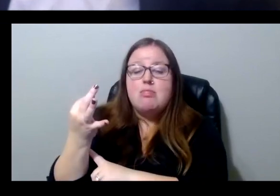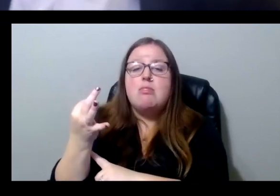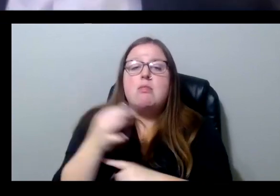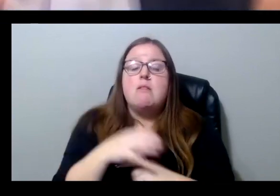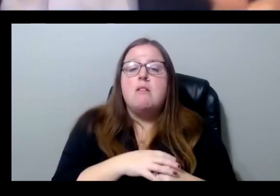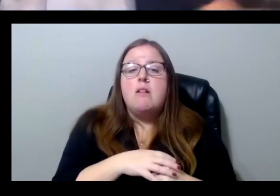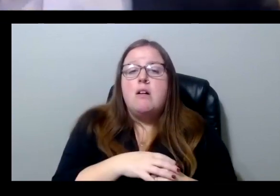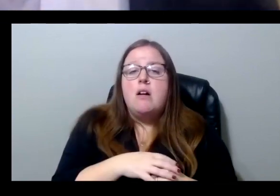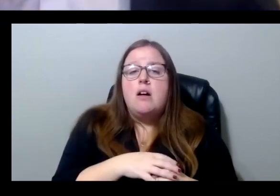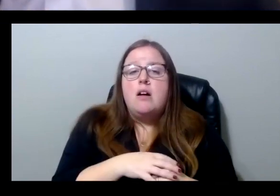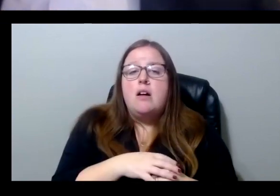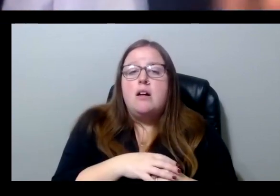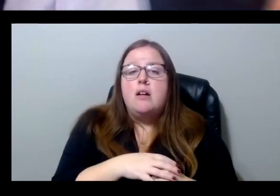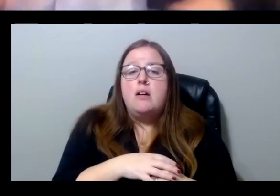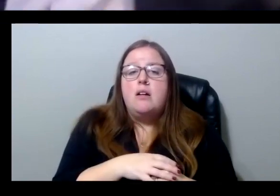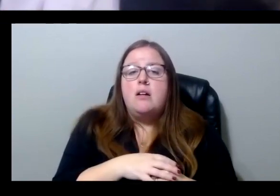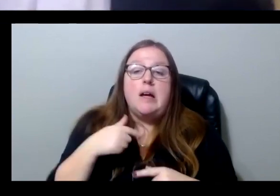because